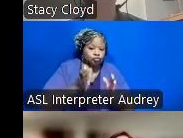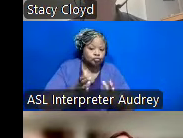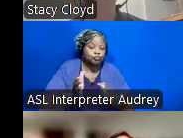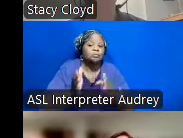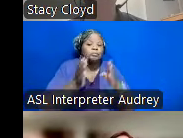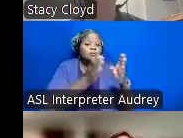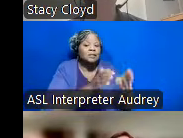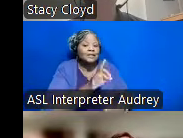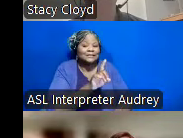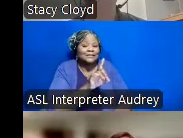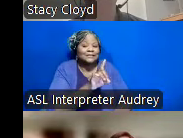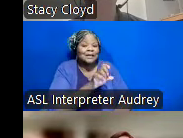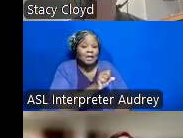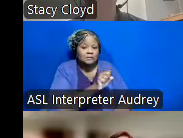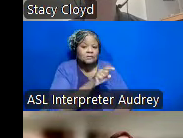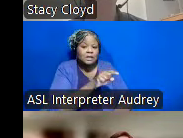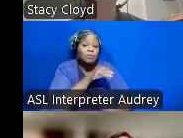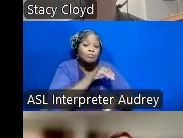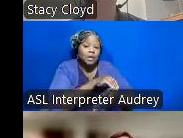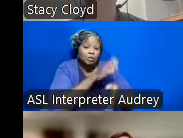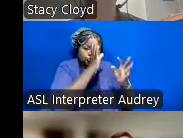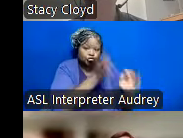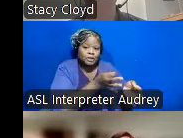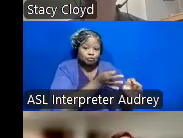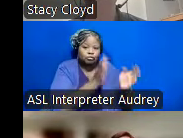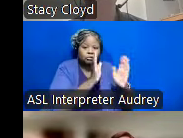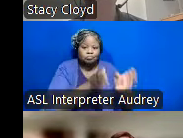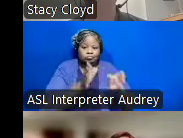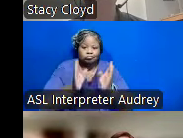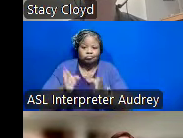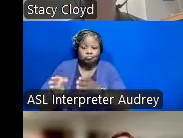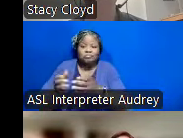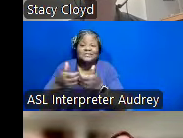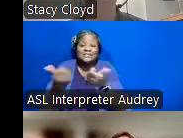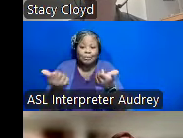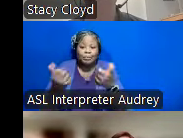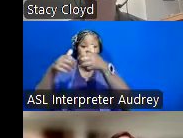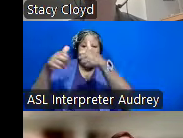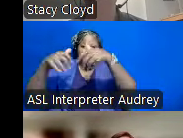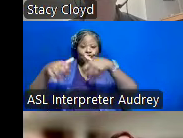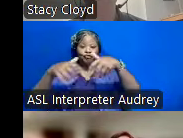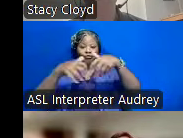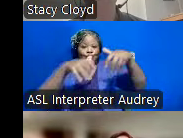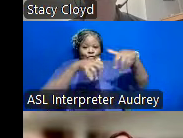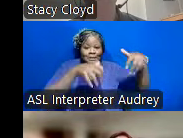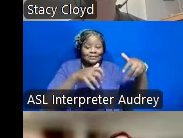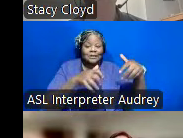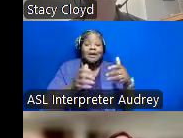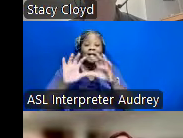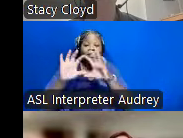DDS, which does the medical determinations for cases. Each have separate hierarchies and each are very